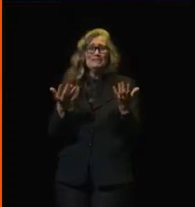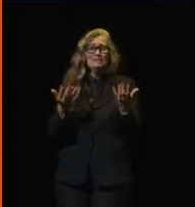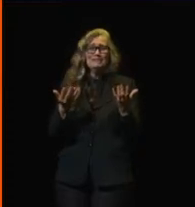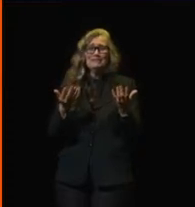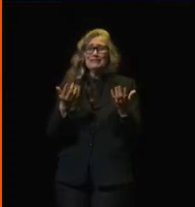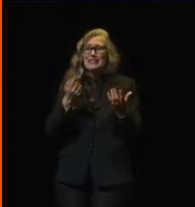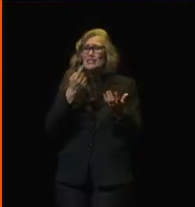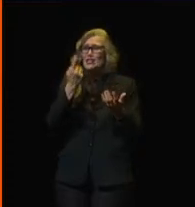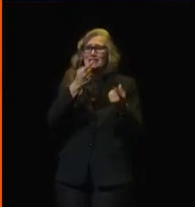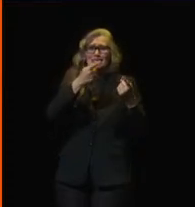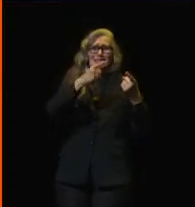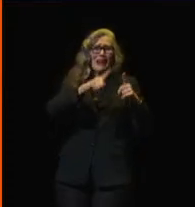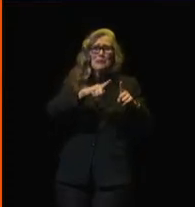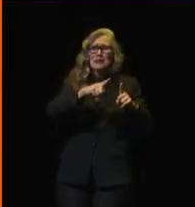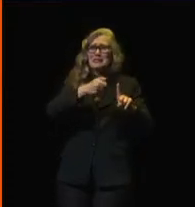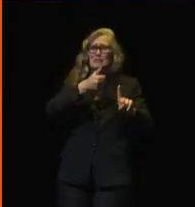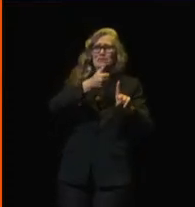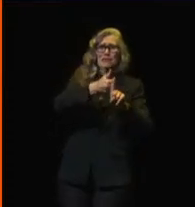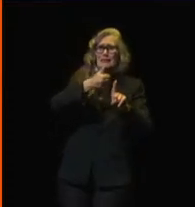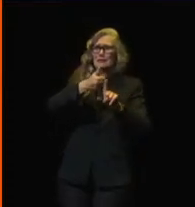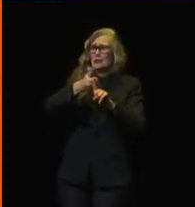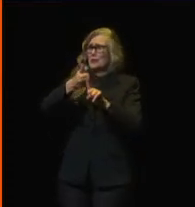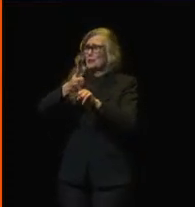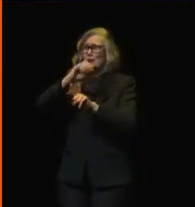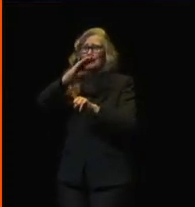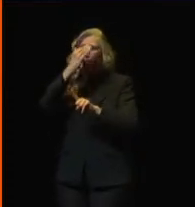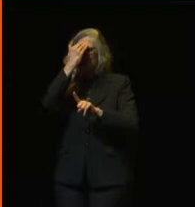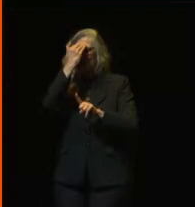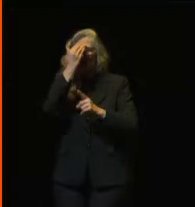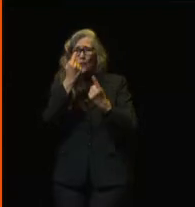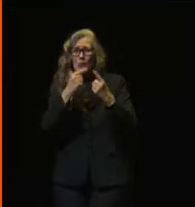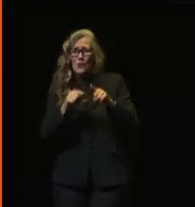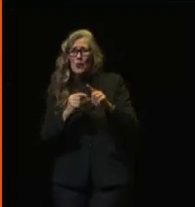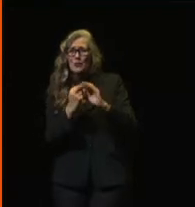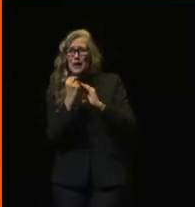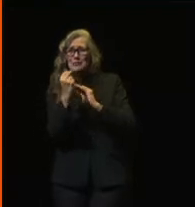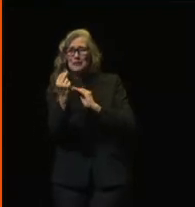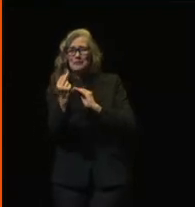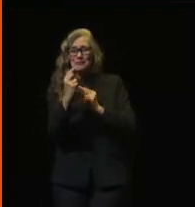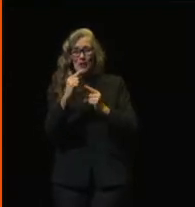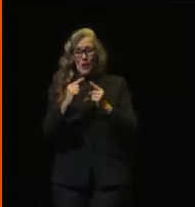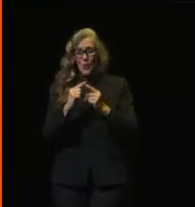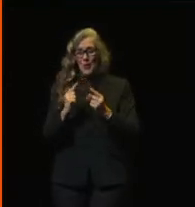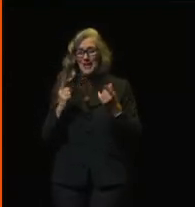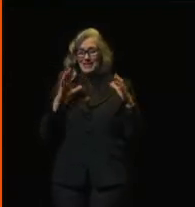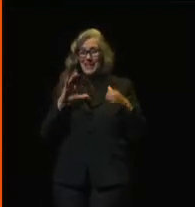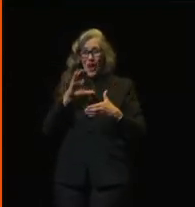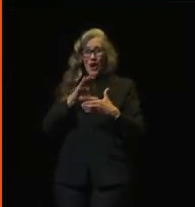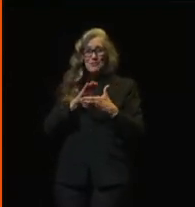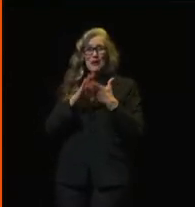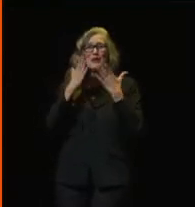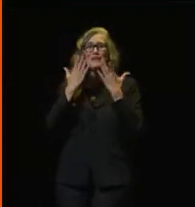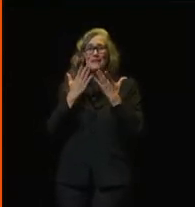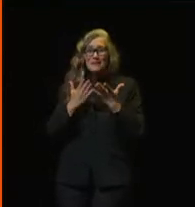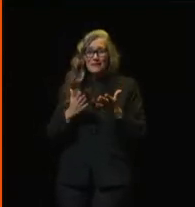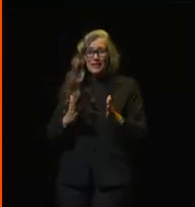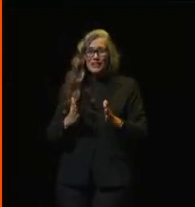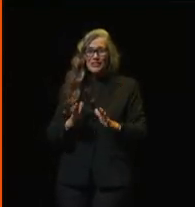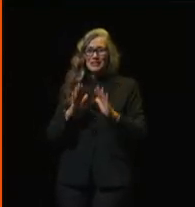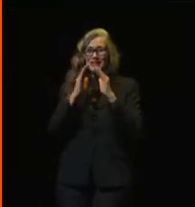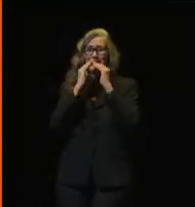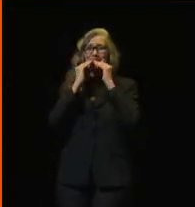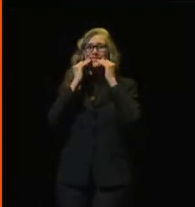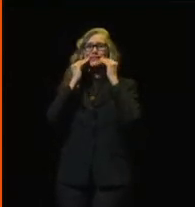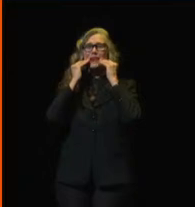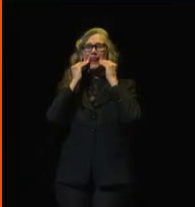His smile at the end of the ceremony was a consecration that we will carry with us forever.